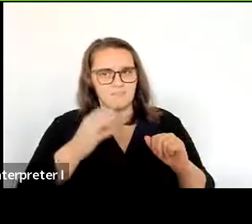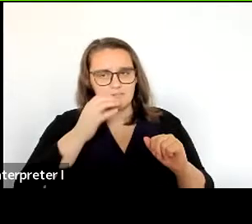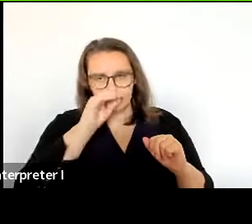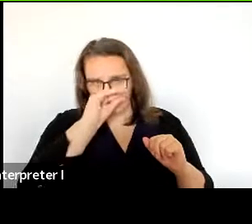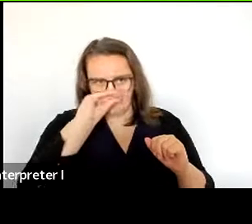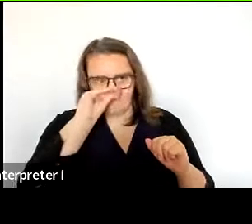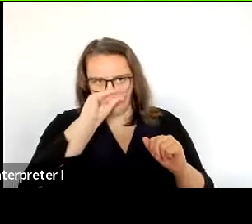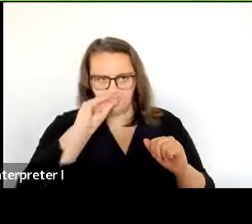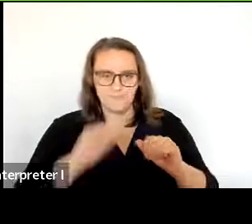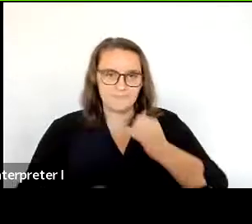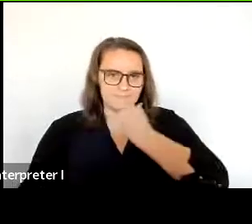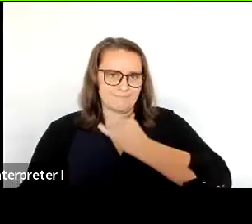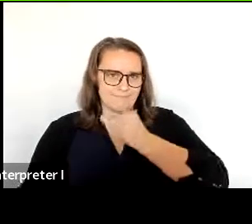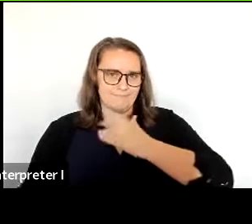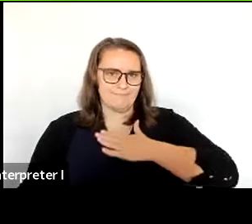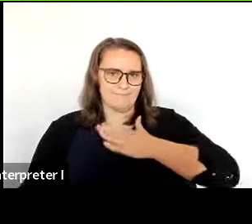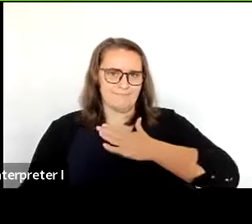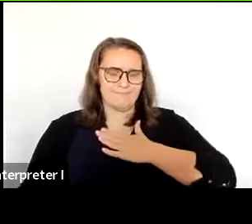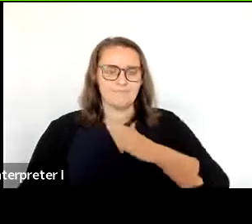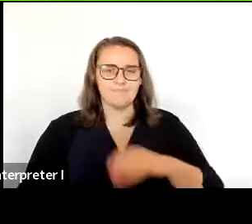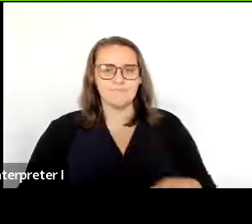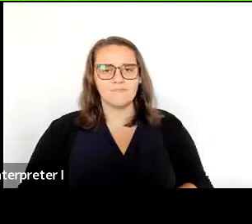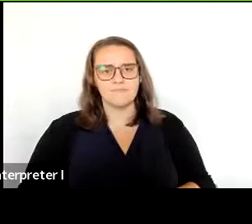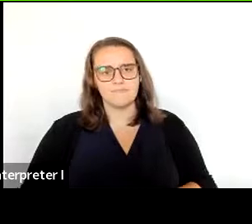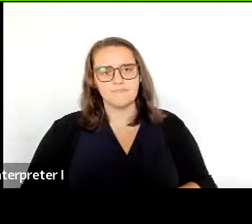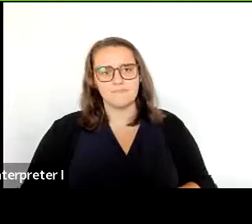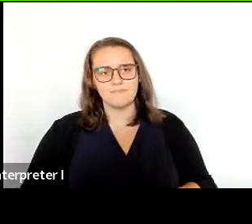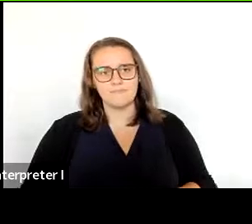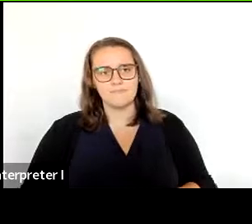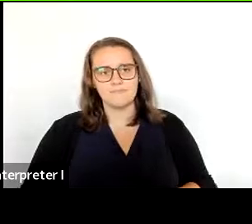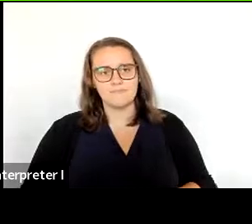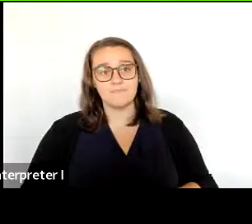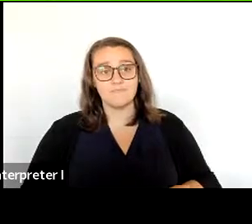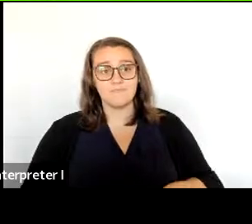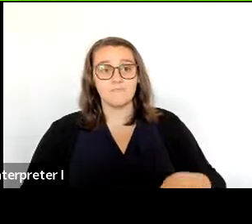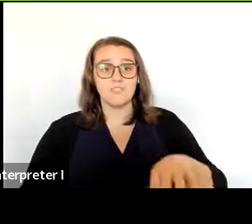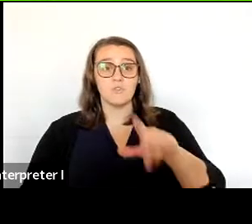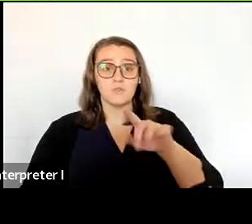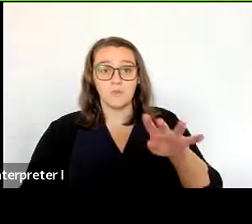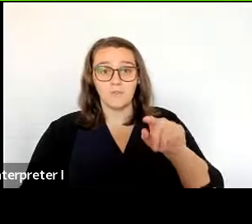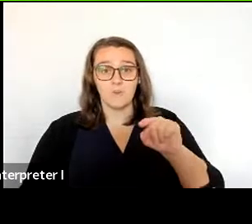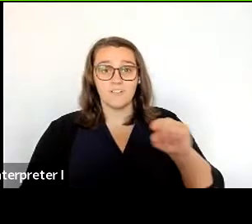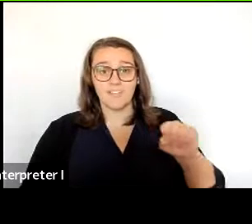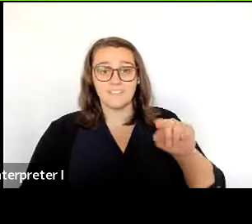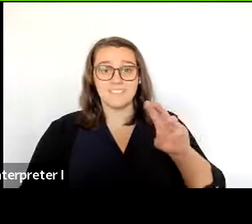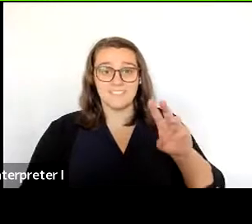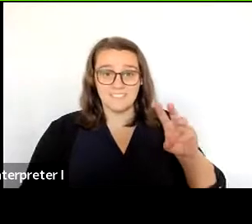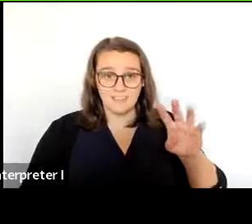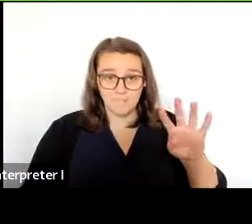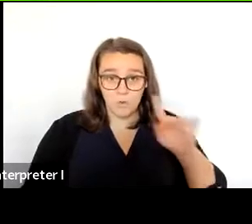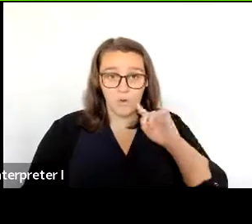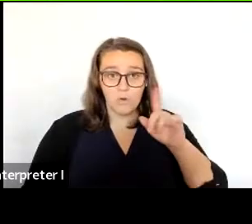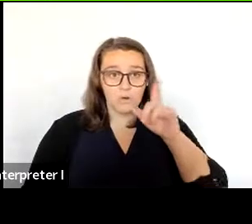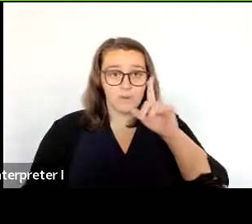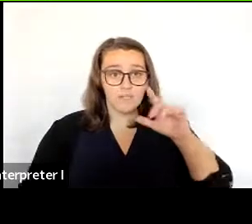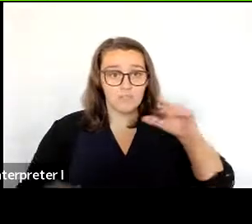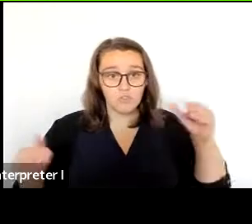My mistake. All right, let me pick up here. Bill 24-664 as introduced